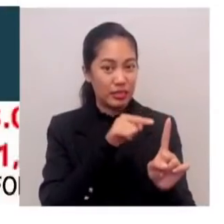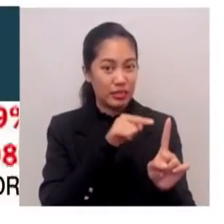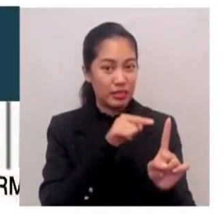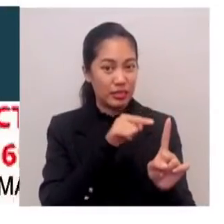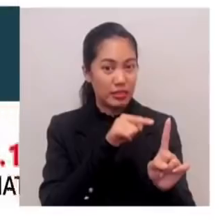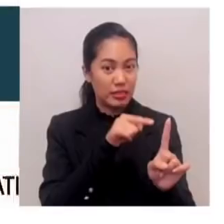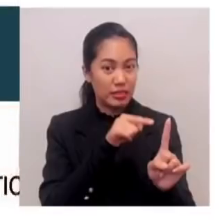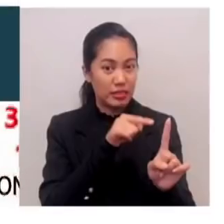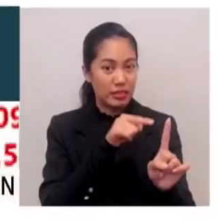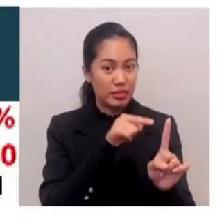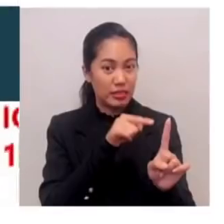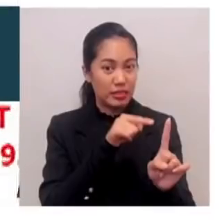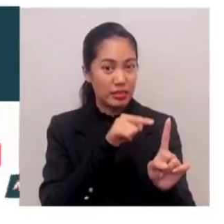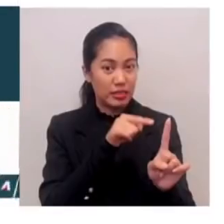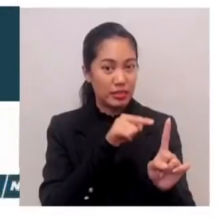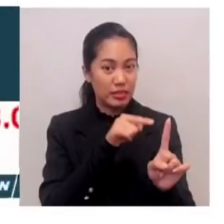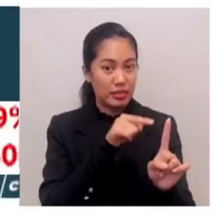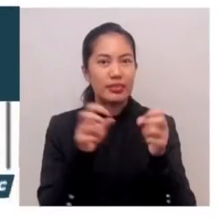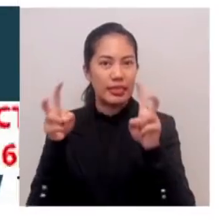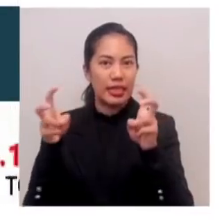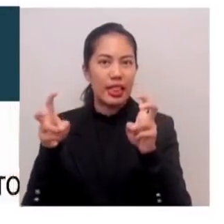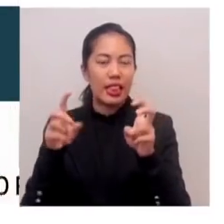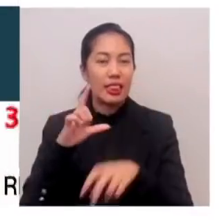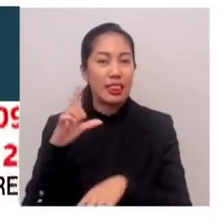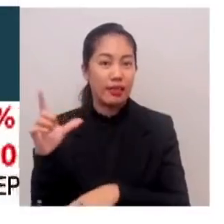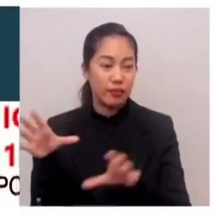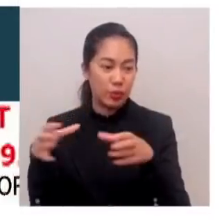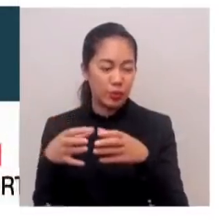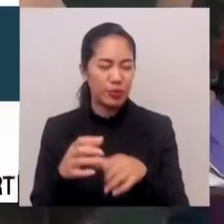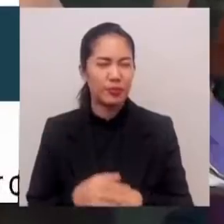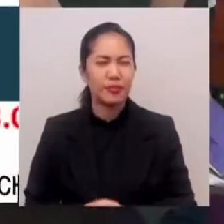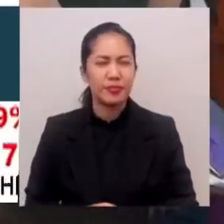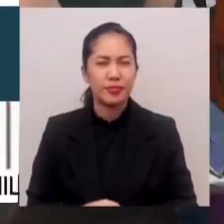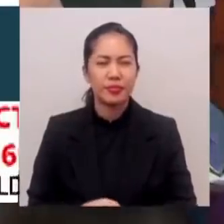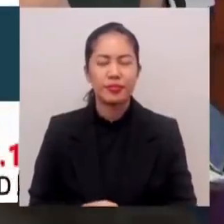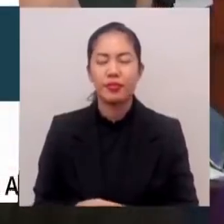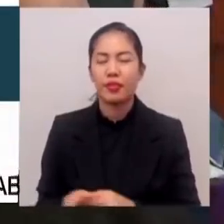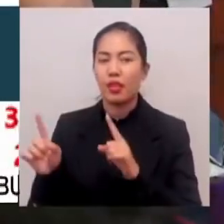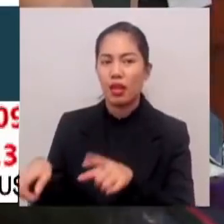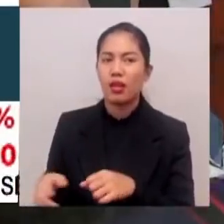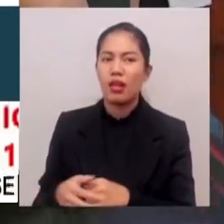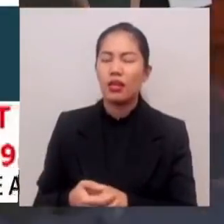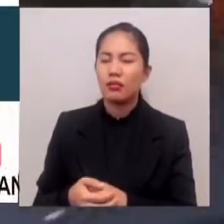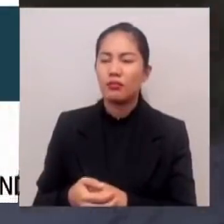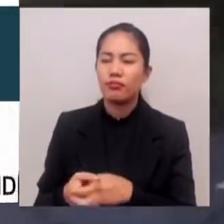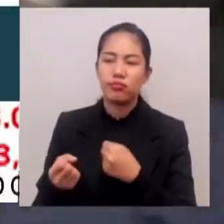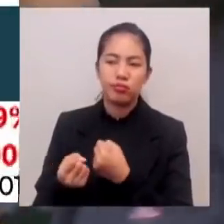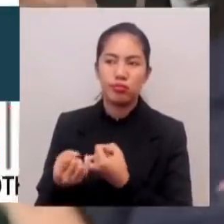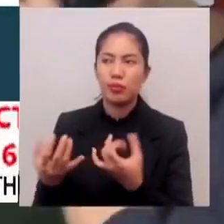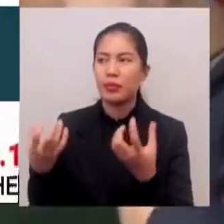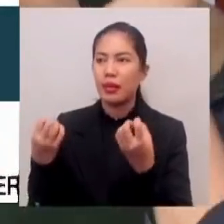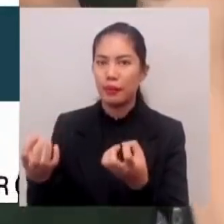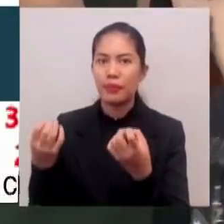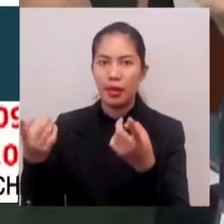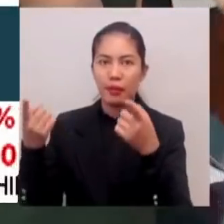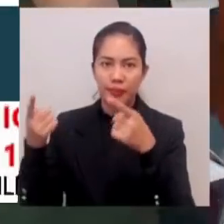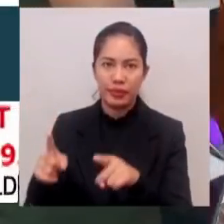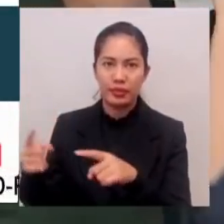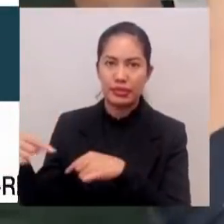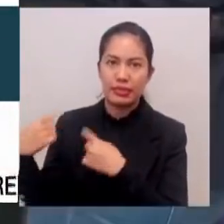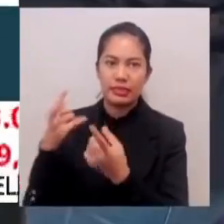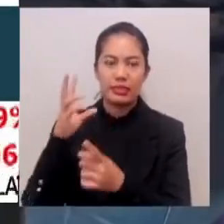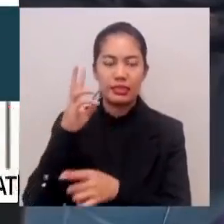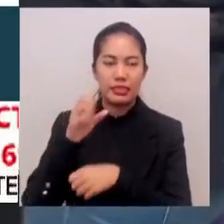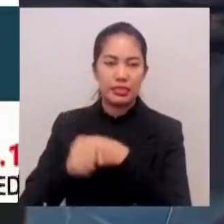left? You know, Carmina, so much have already happened in the past, not only 6 years, but in the